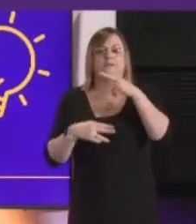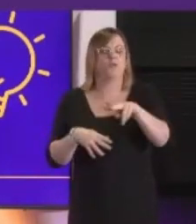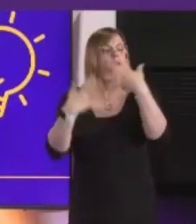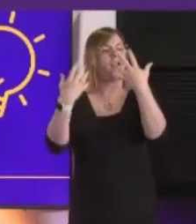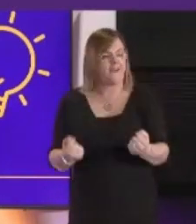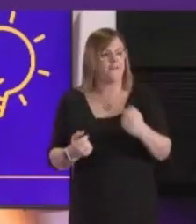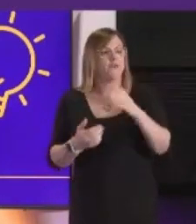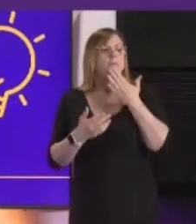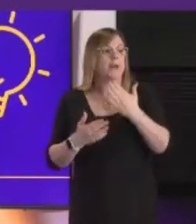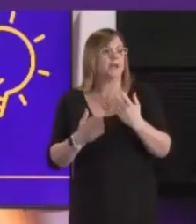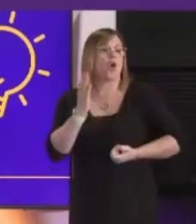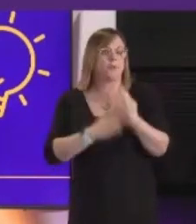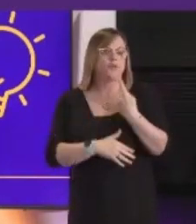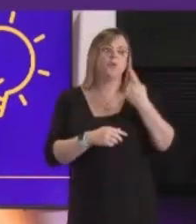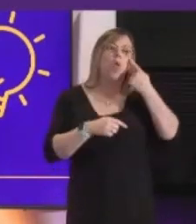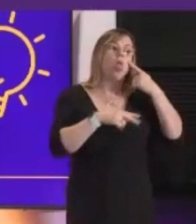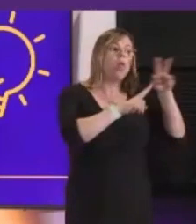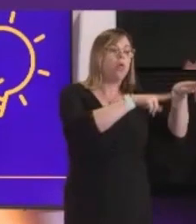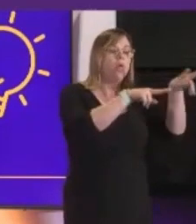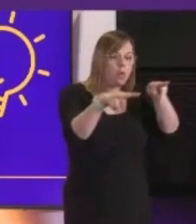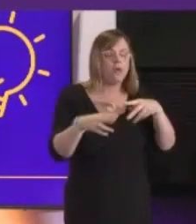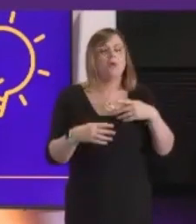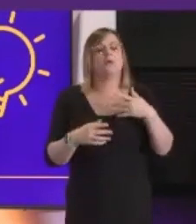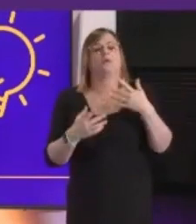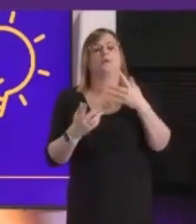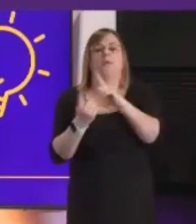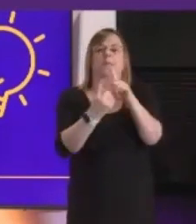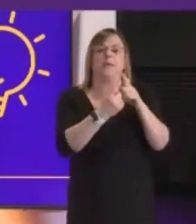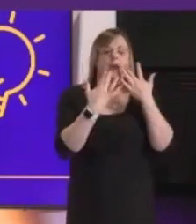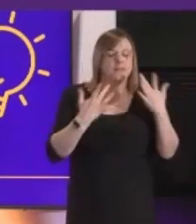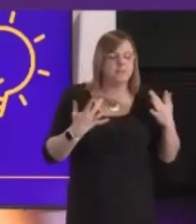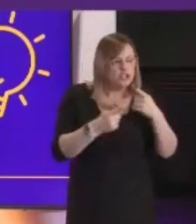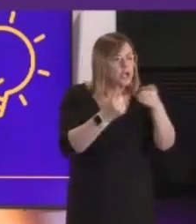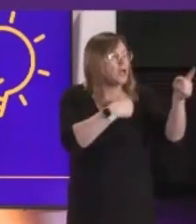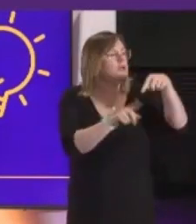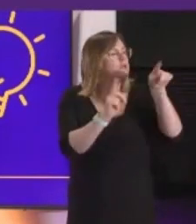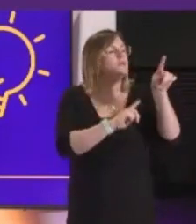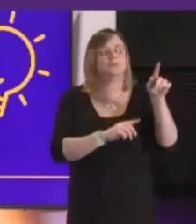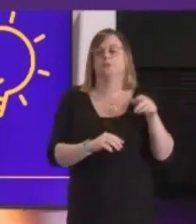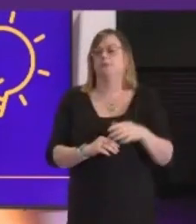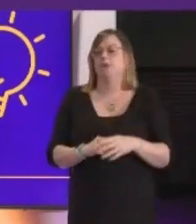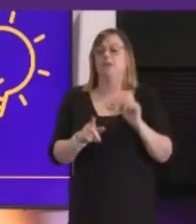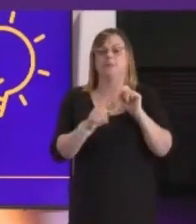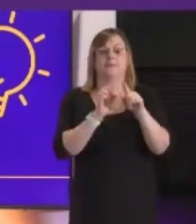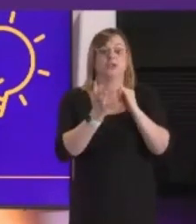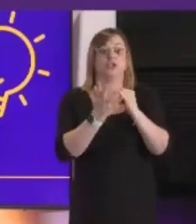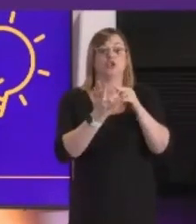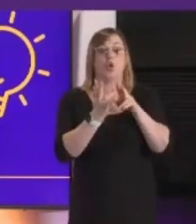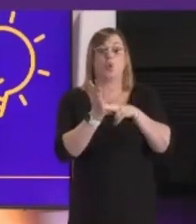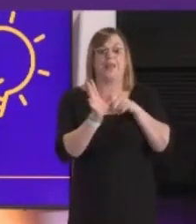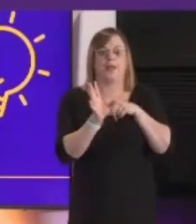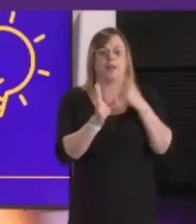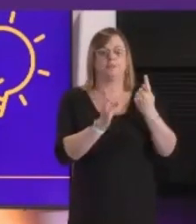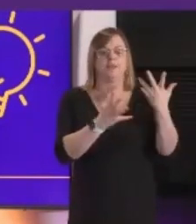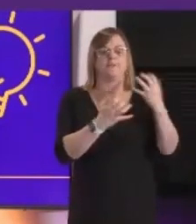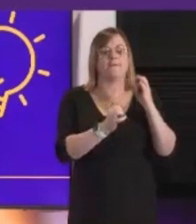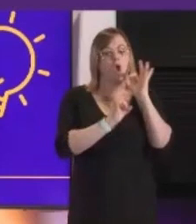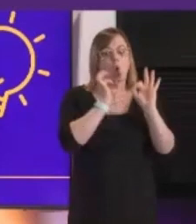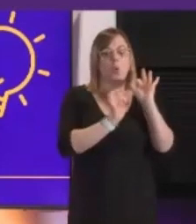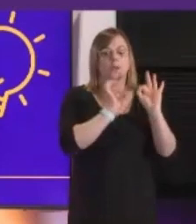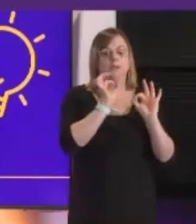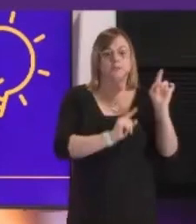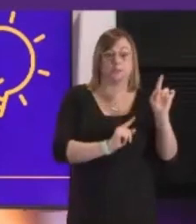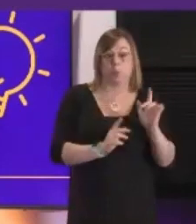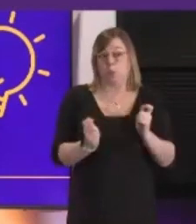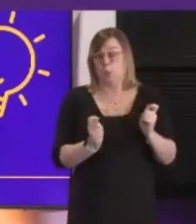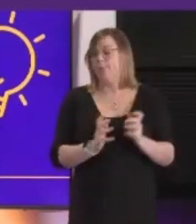so please do take that chance to go around and say hello to everybody. And particularly Sonia, they've got a quiz running which has got a prize in it, which